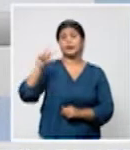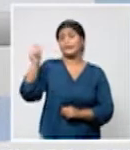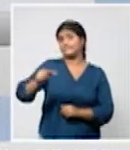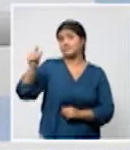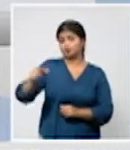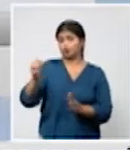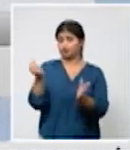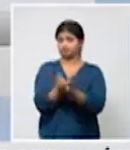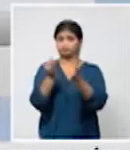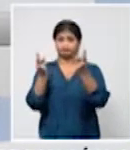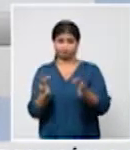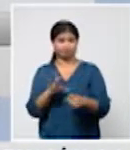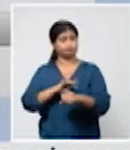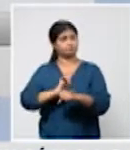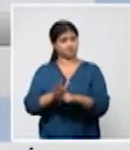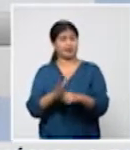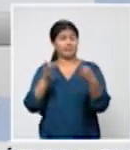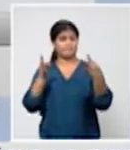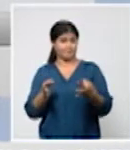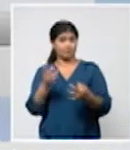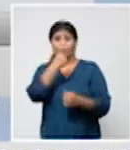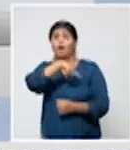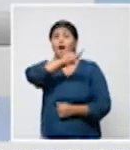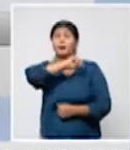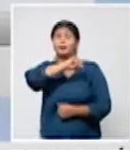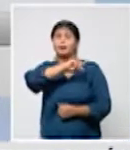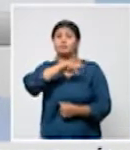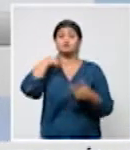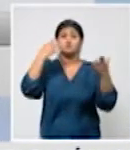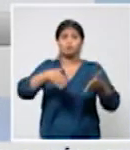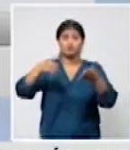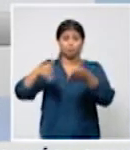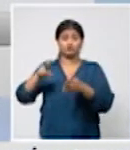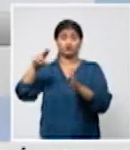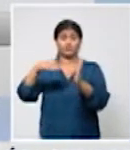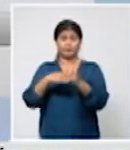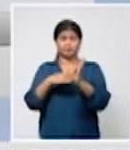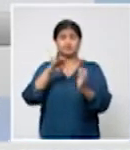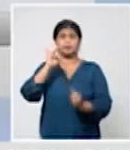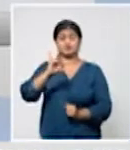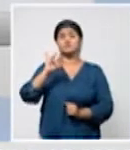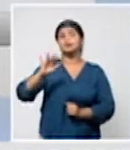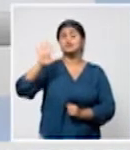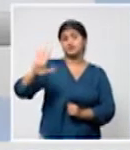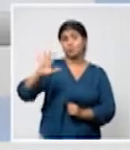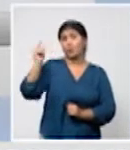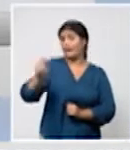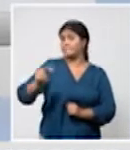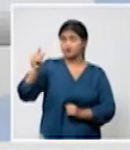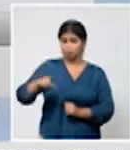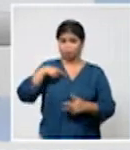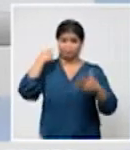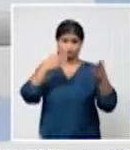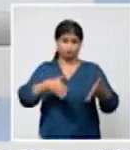108,243 new cases were reported in the region. Yesterday,